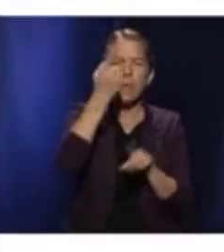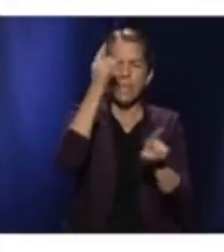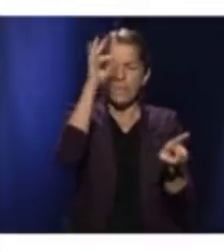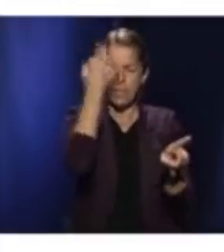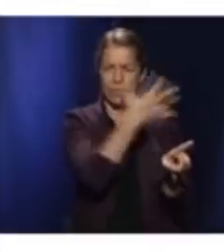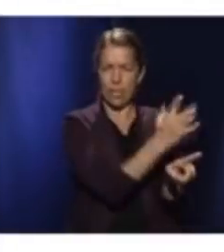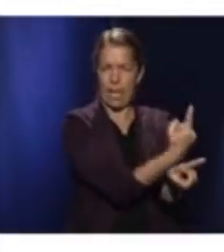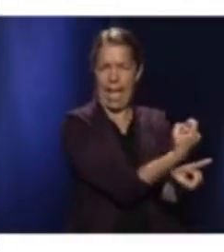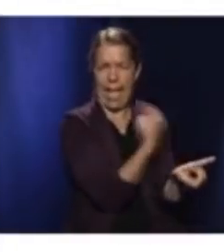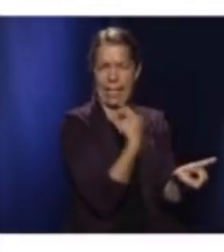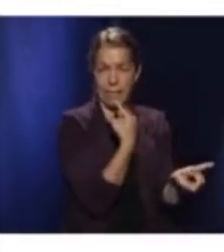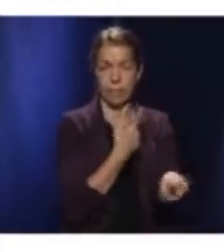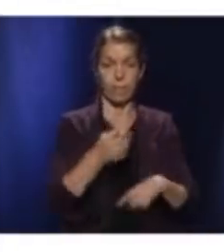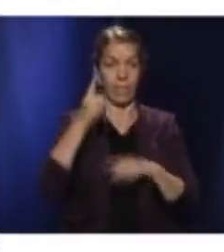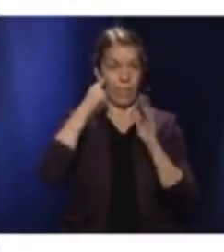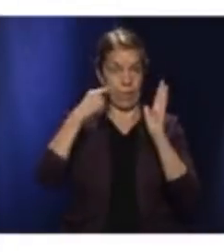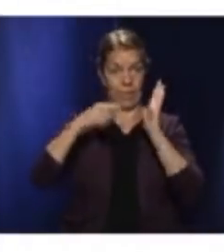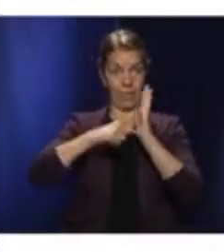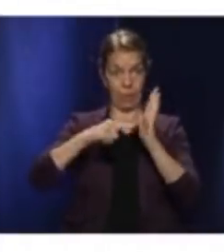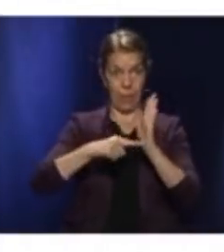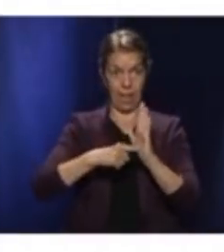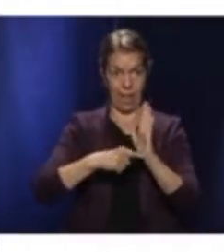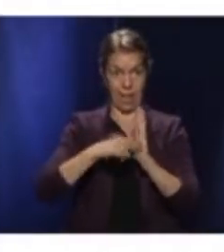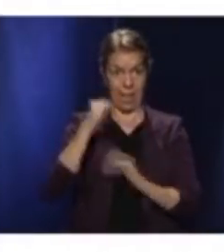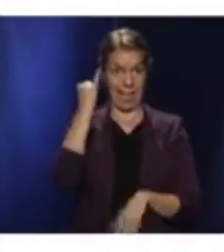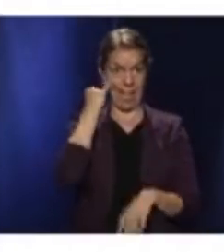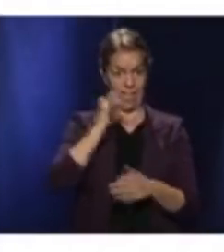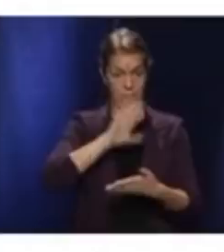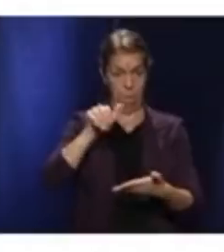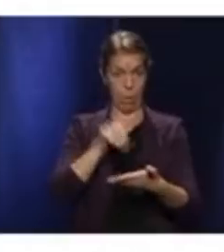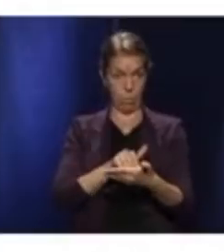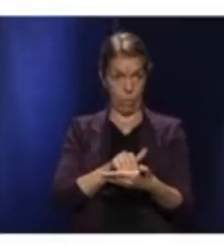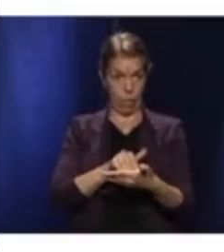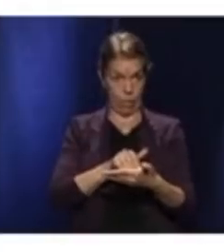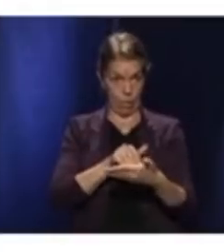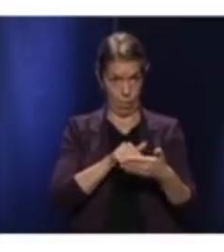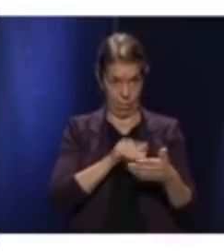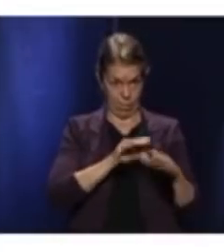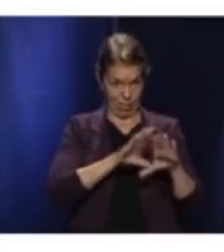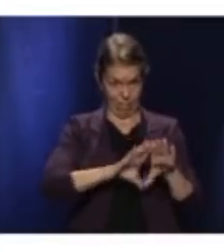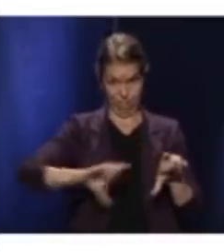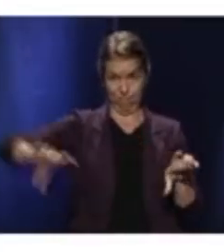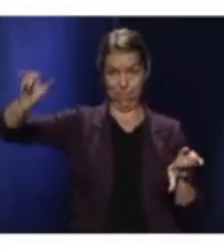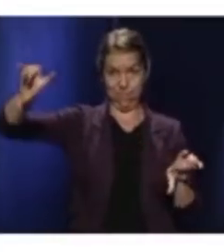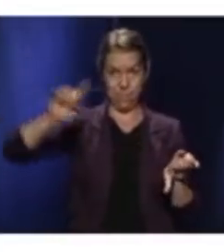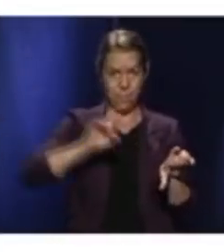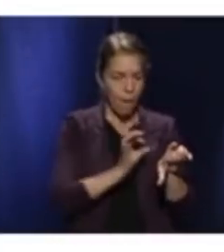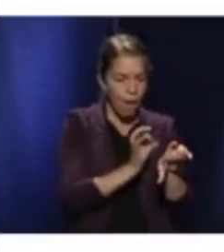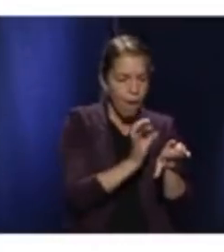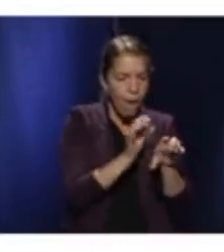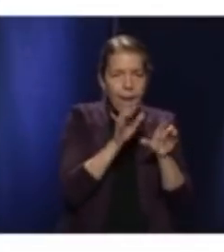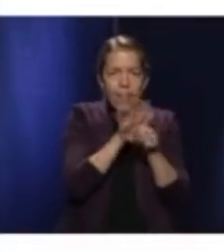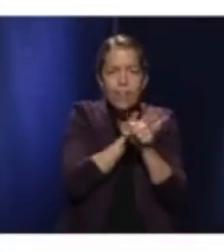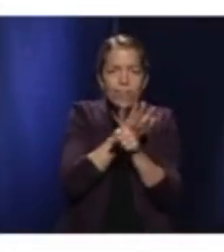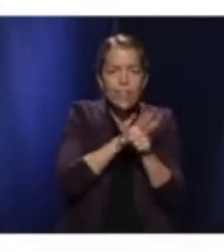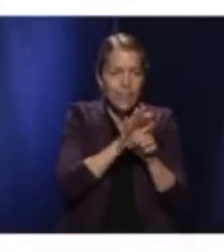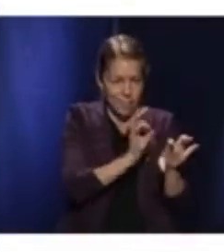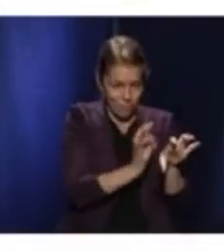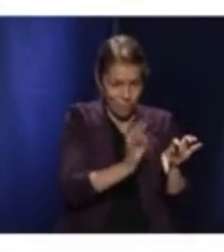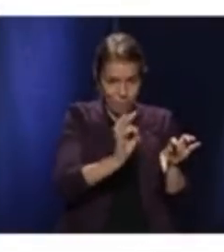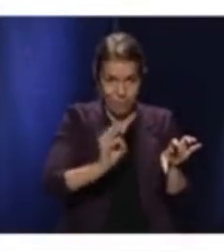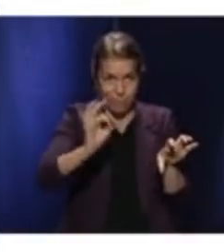a sub-region approach? I think we're gonna go for both. To start with, like Montreal is a good news